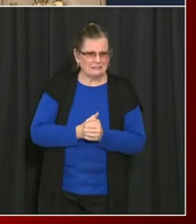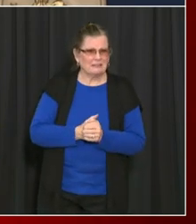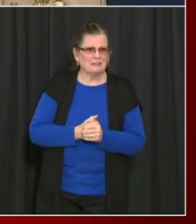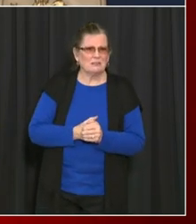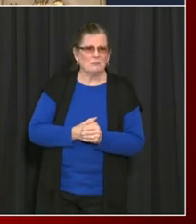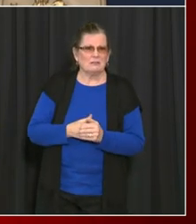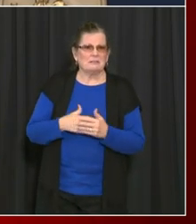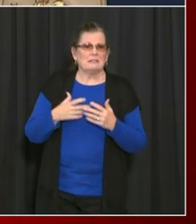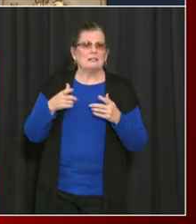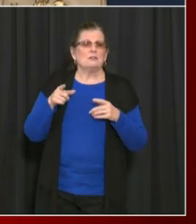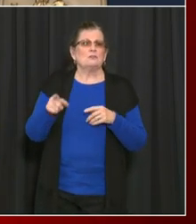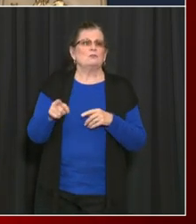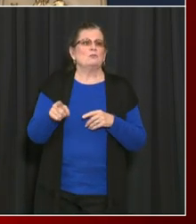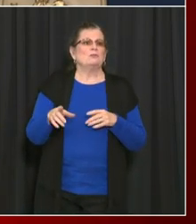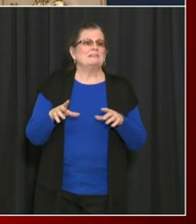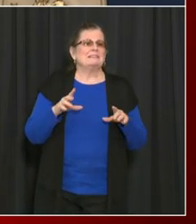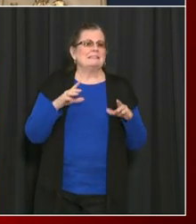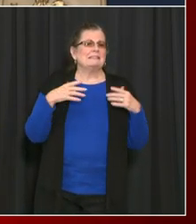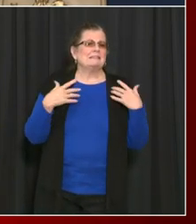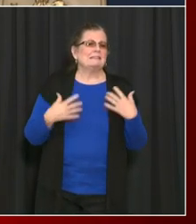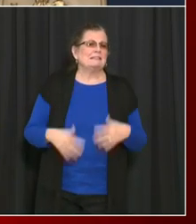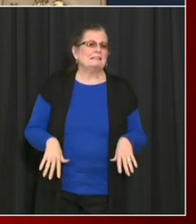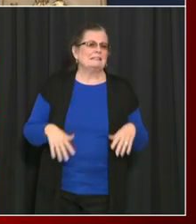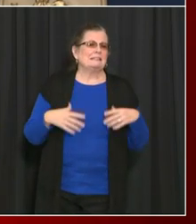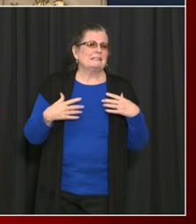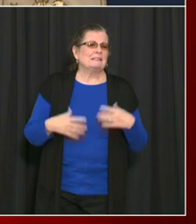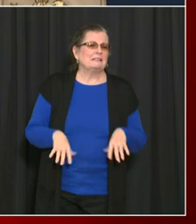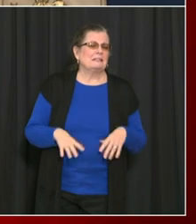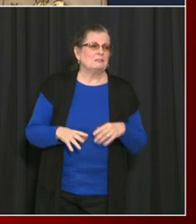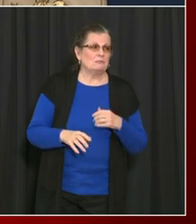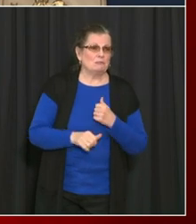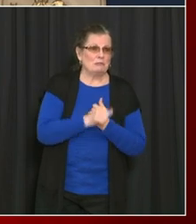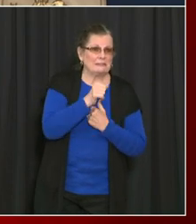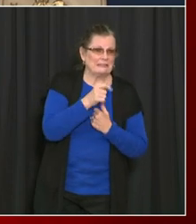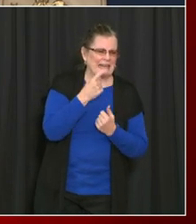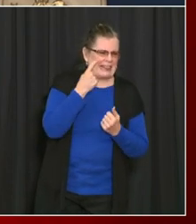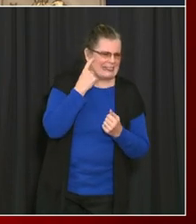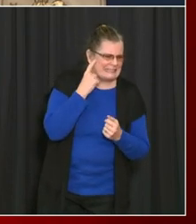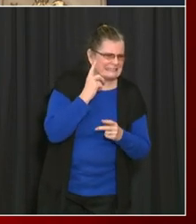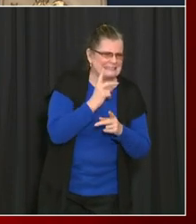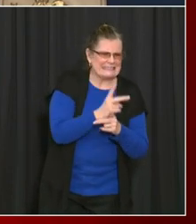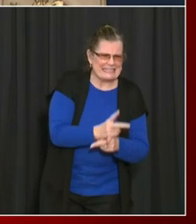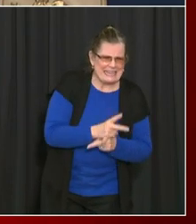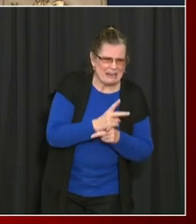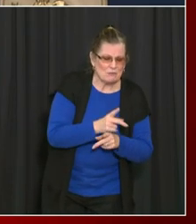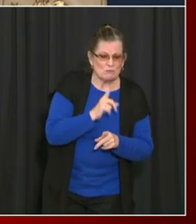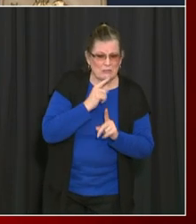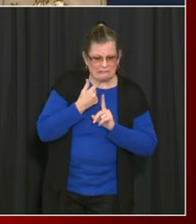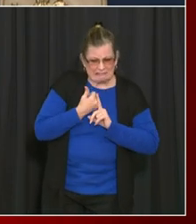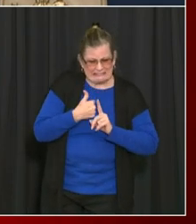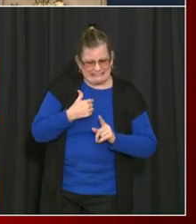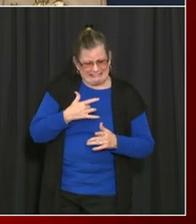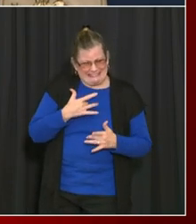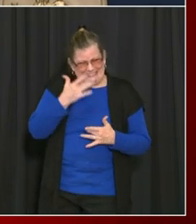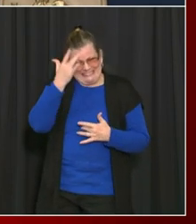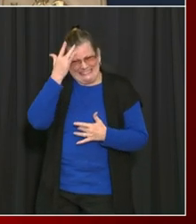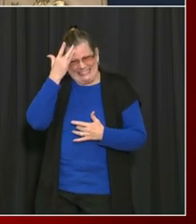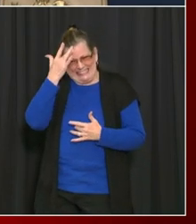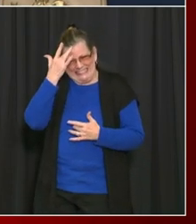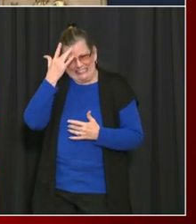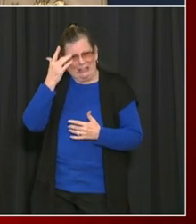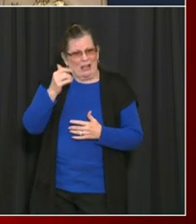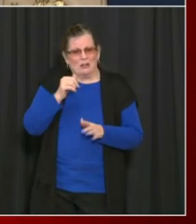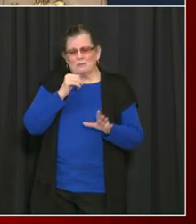you're taking very seriously listening to your body and recognizing when you are sick and not going